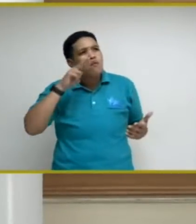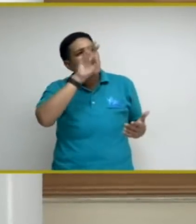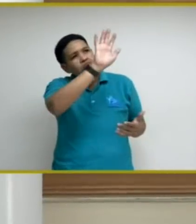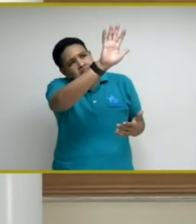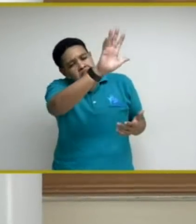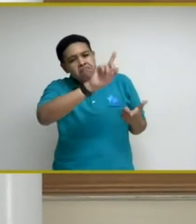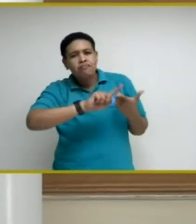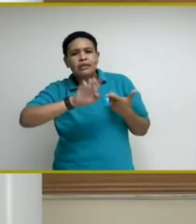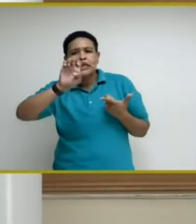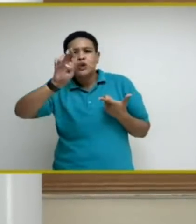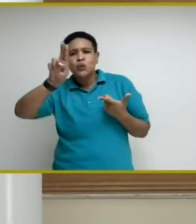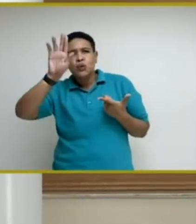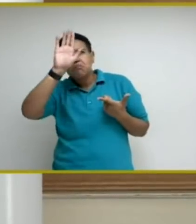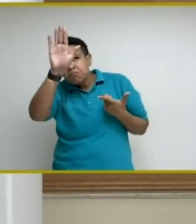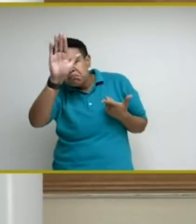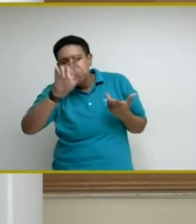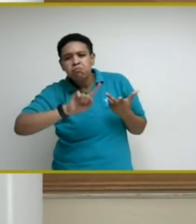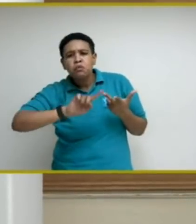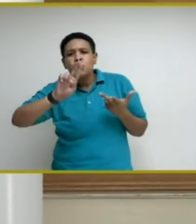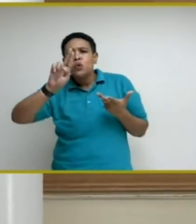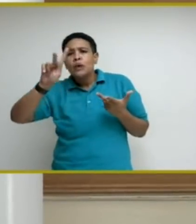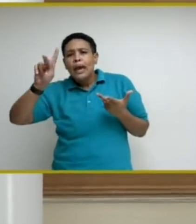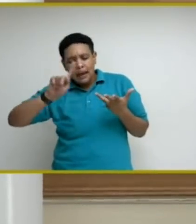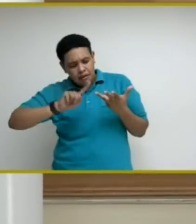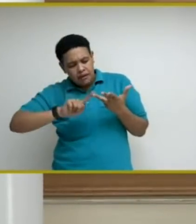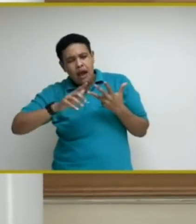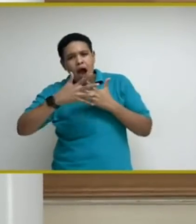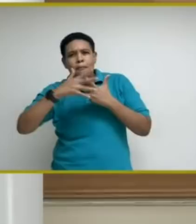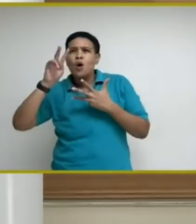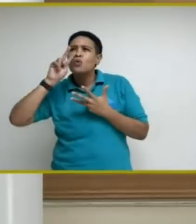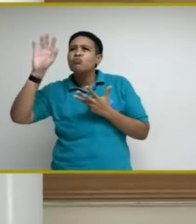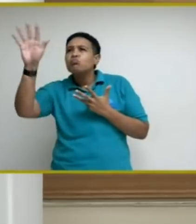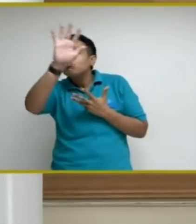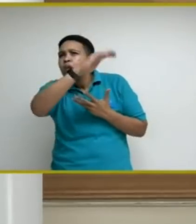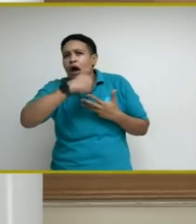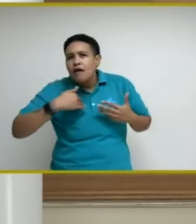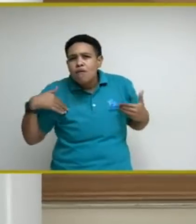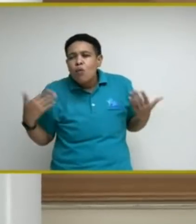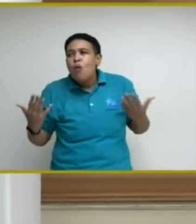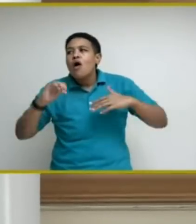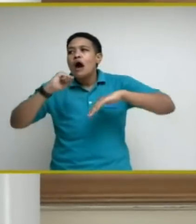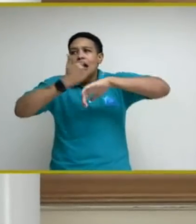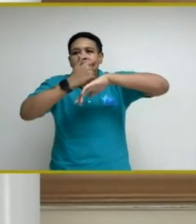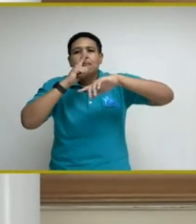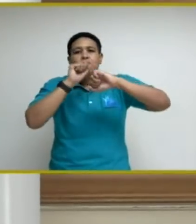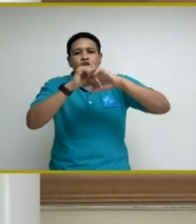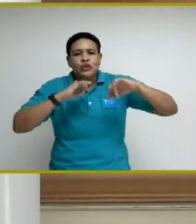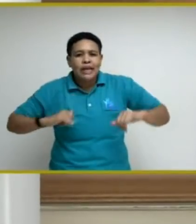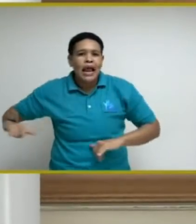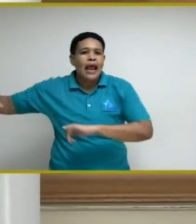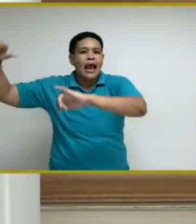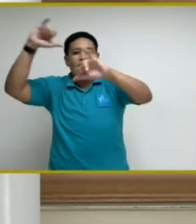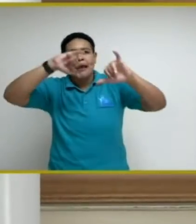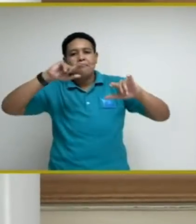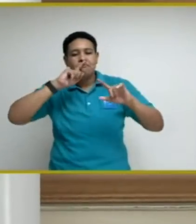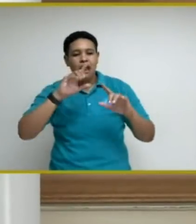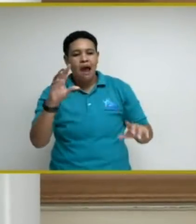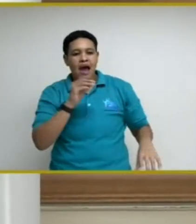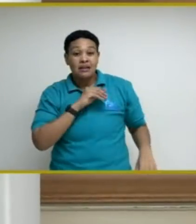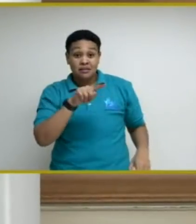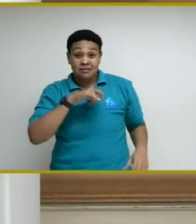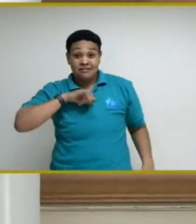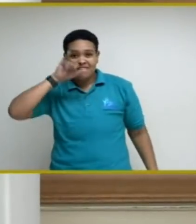European Union, the UK, and the US. And that, of course, is to establish the compatibility and, by extension, the